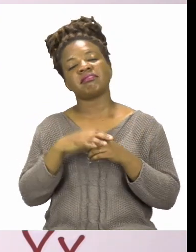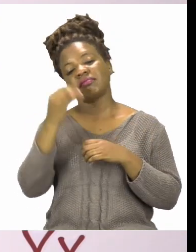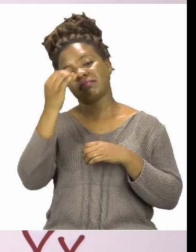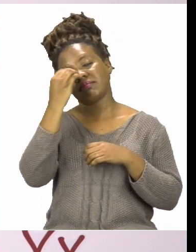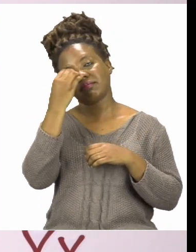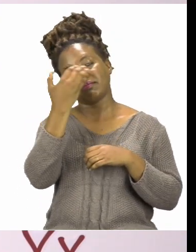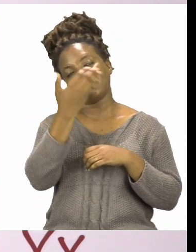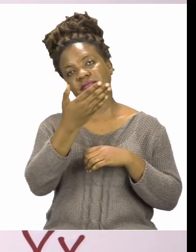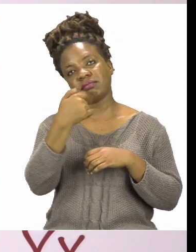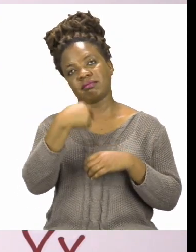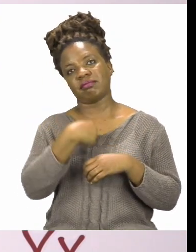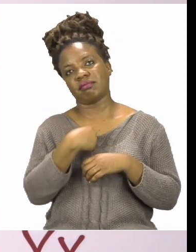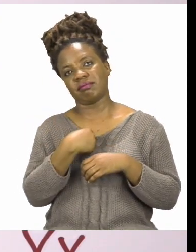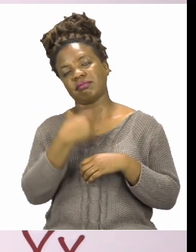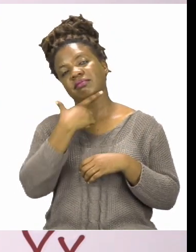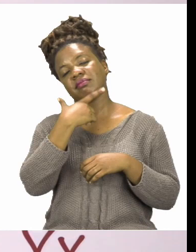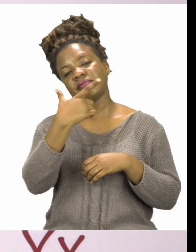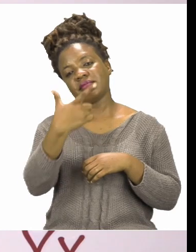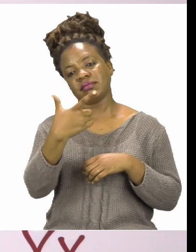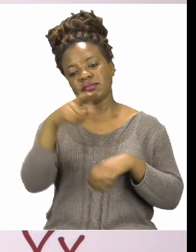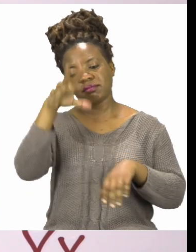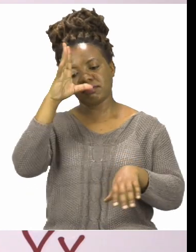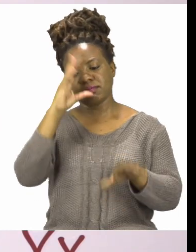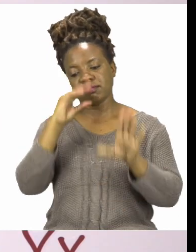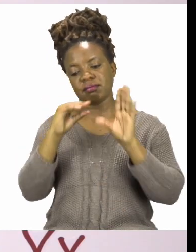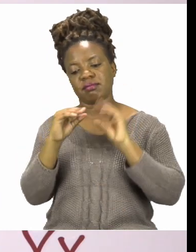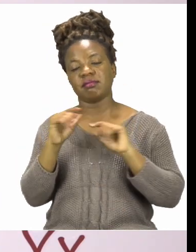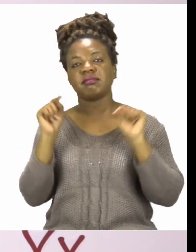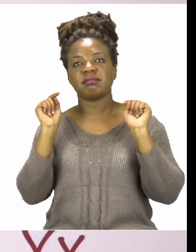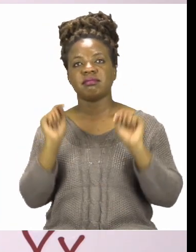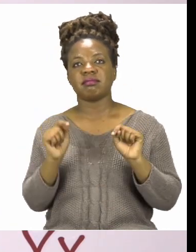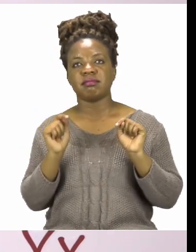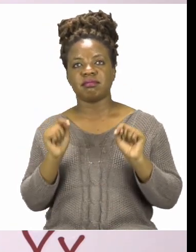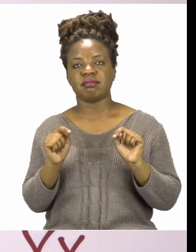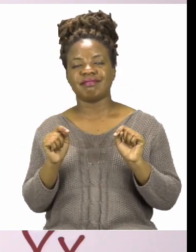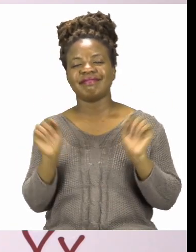like to say thank you for joining us today, boys and girls, and